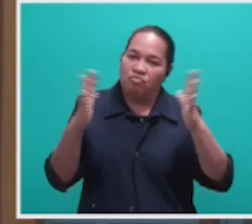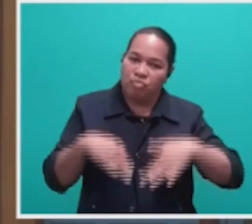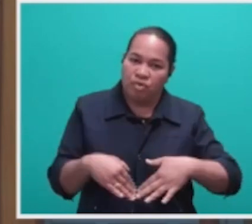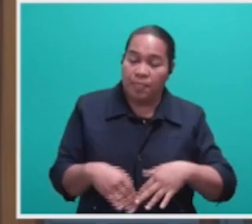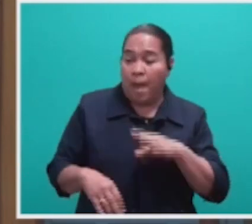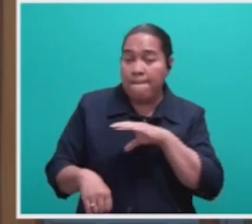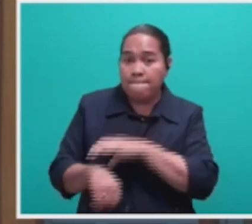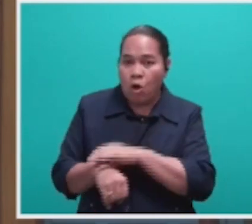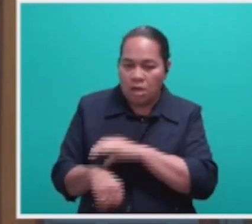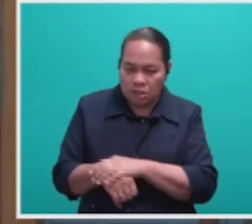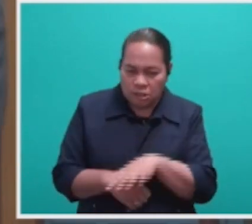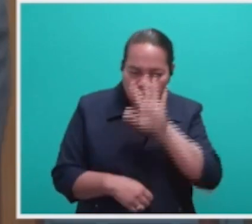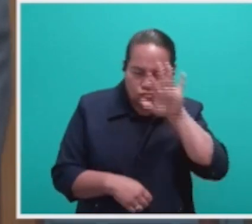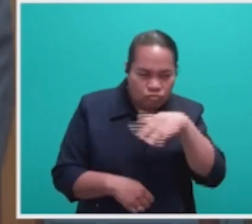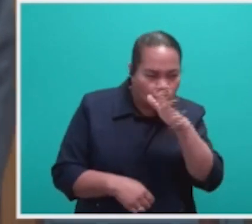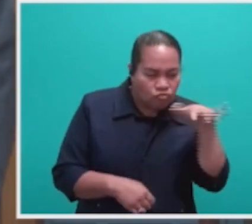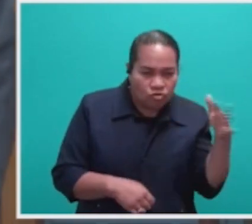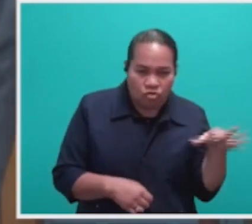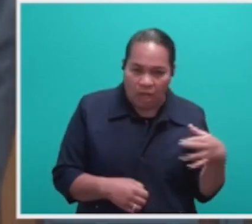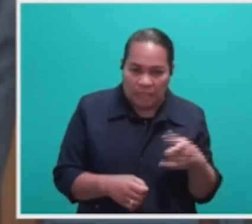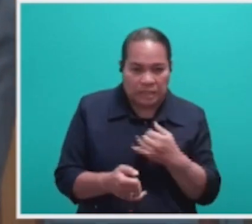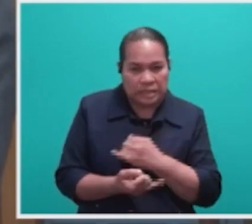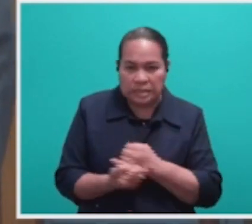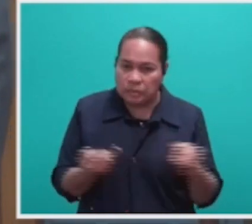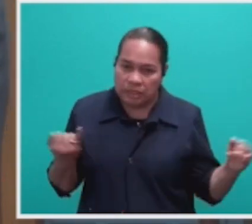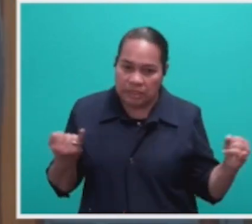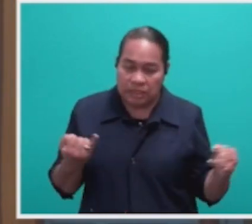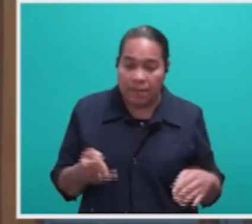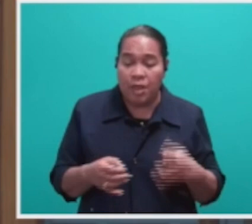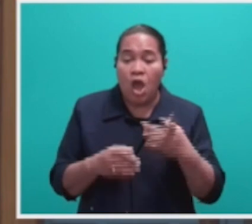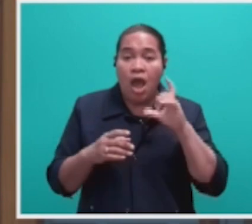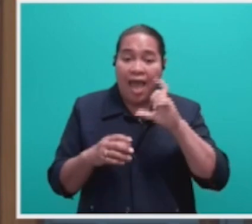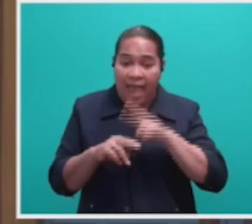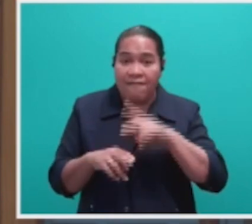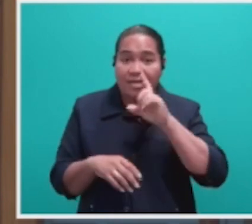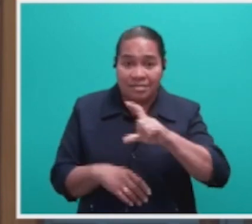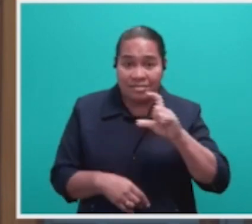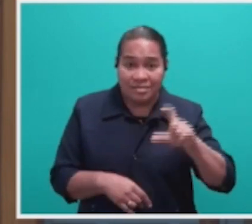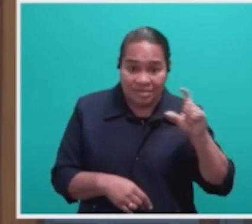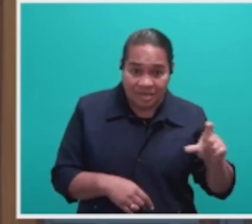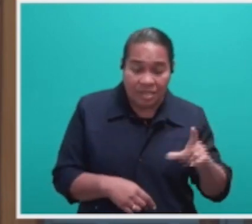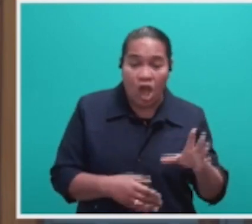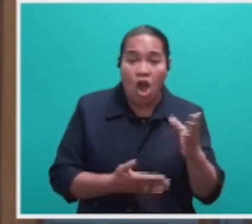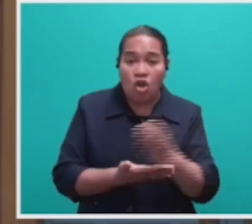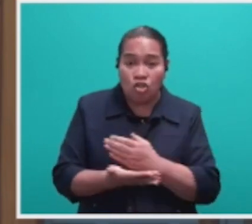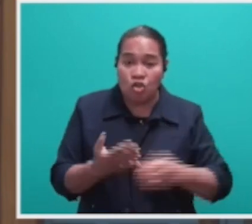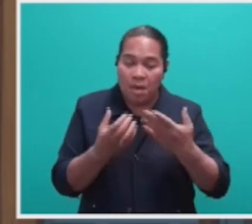ascertain the severity of the matter. The Consumer Council, FCCC, the Consumer Commission,